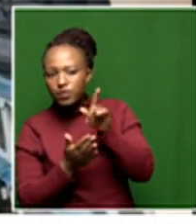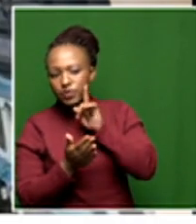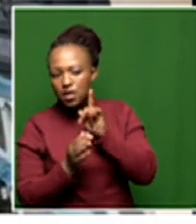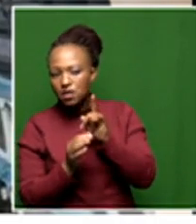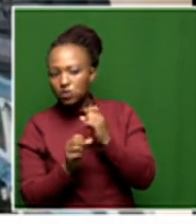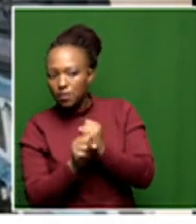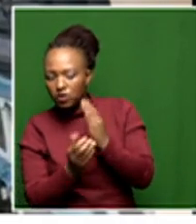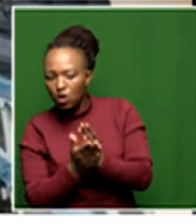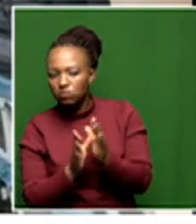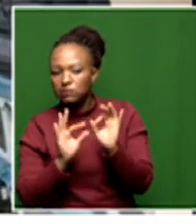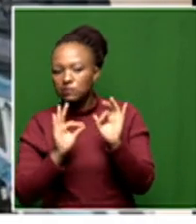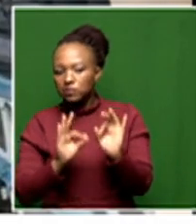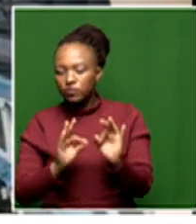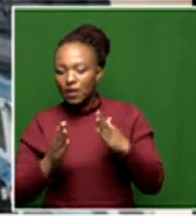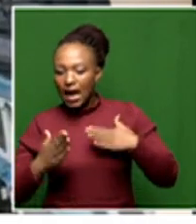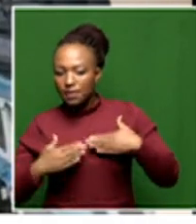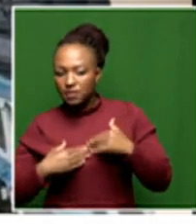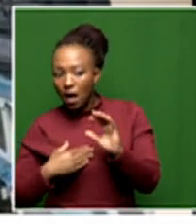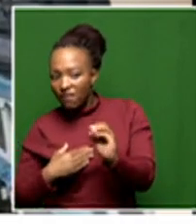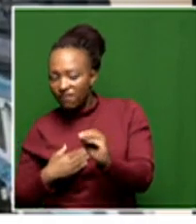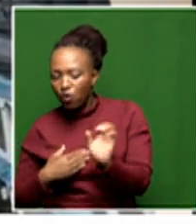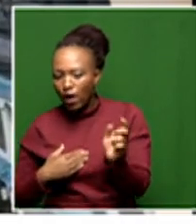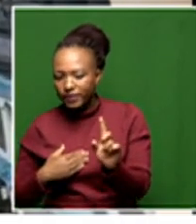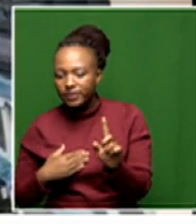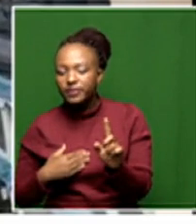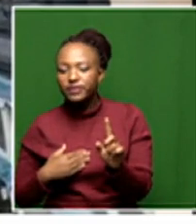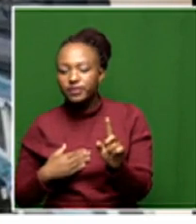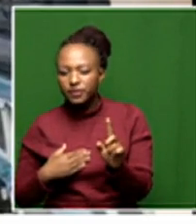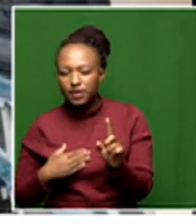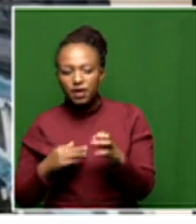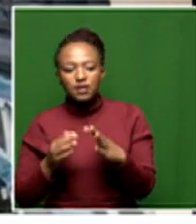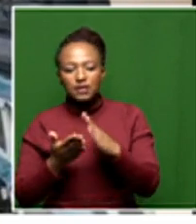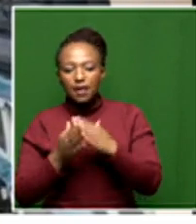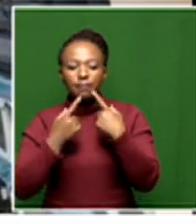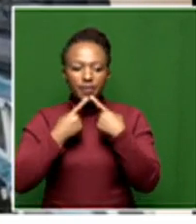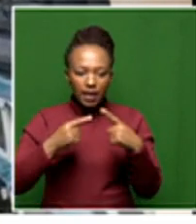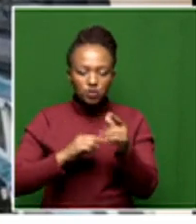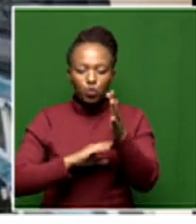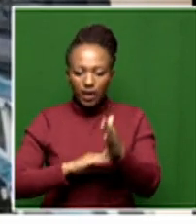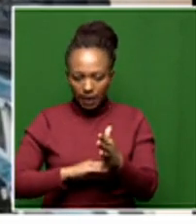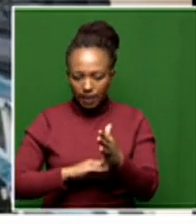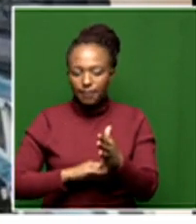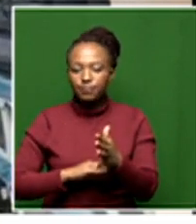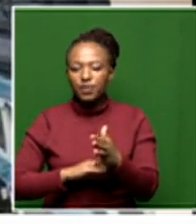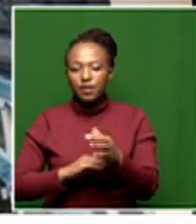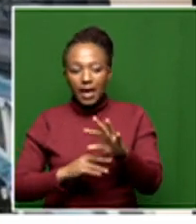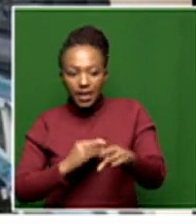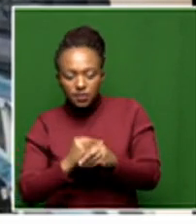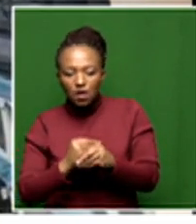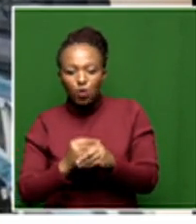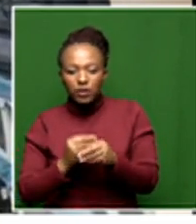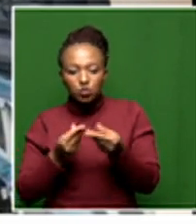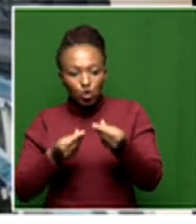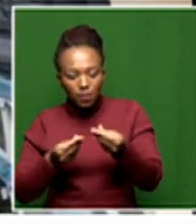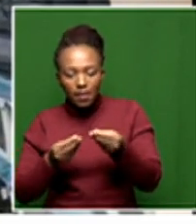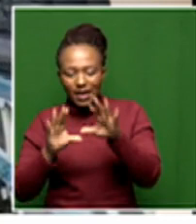they have all of the administrative work. There will be pre-flight declarations, one can imagine. There will be additional documentation